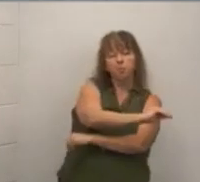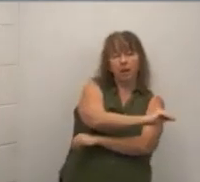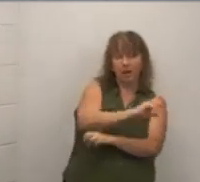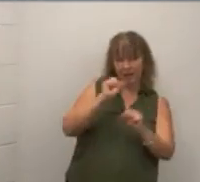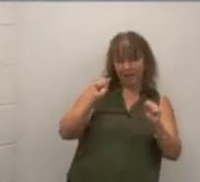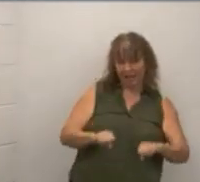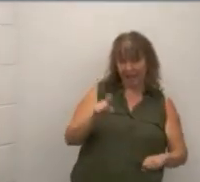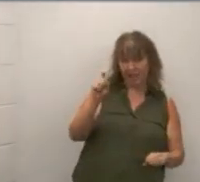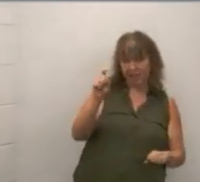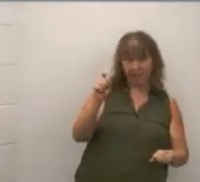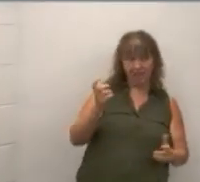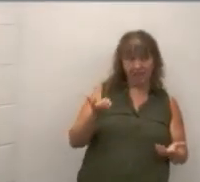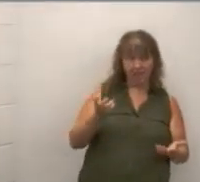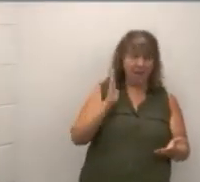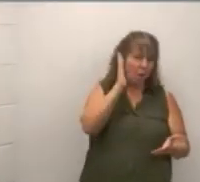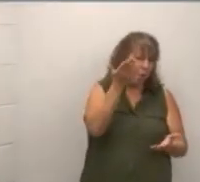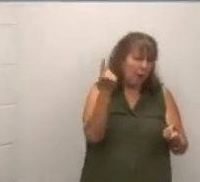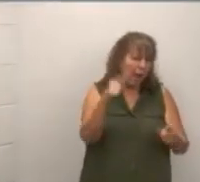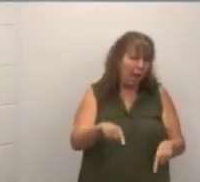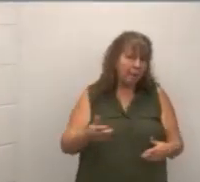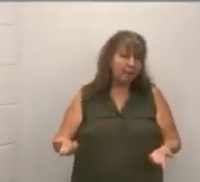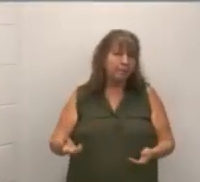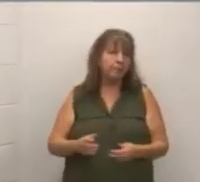class or teacher?